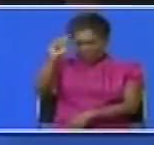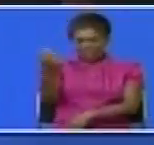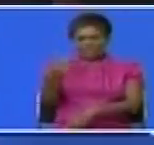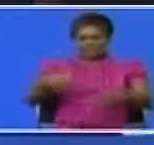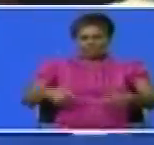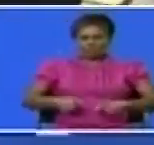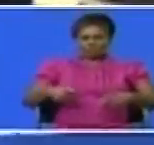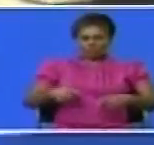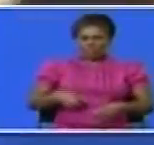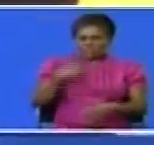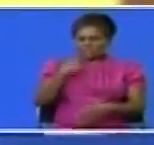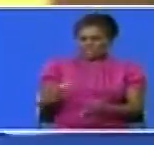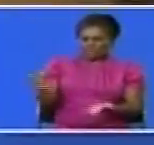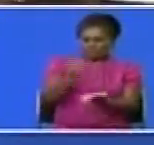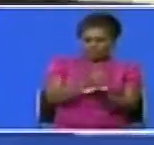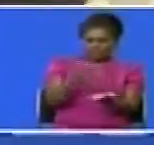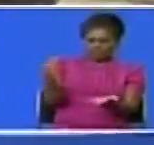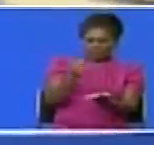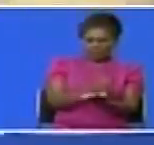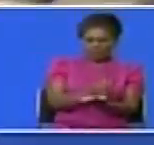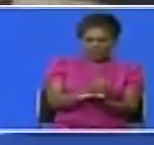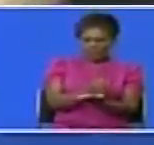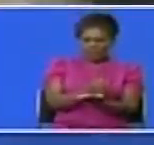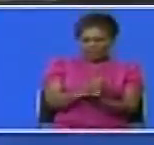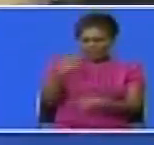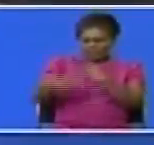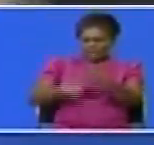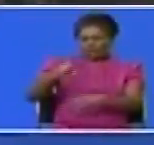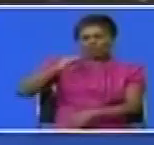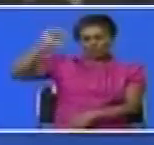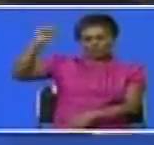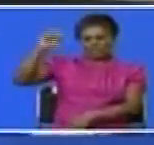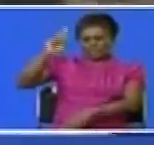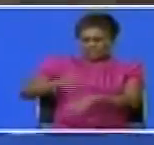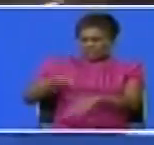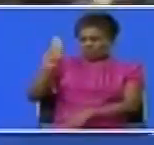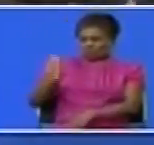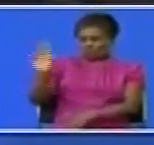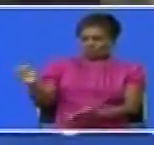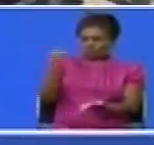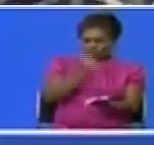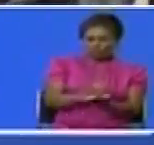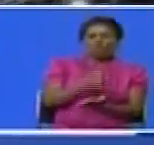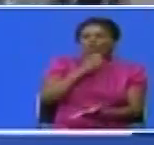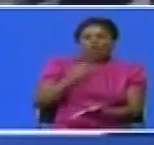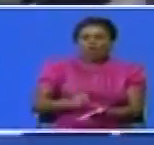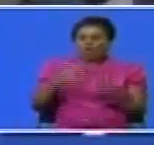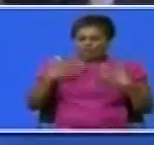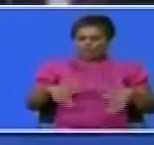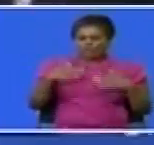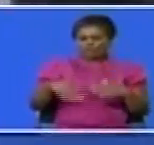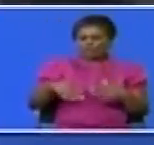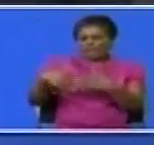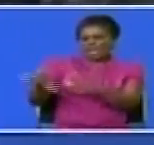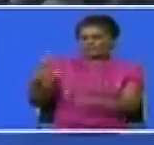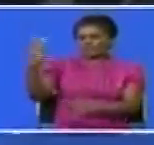expressed their anger at government appointments using the hashtag recycled politicians when Uhuru appointed politicians who had been voted out in the 2013 general